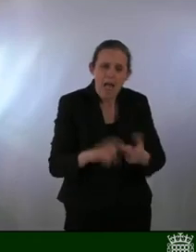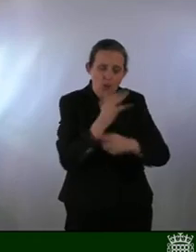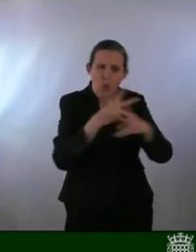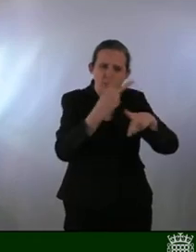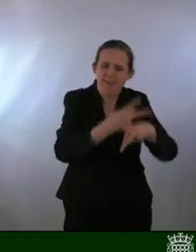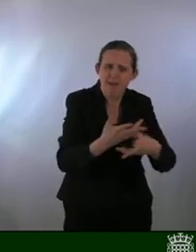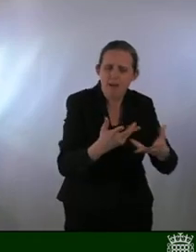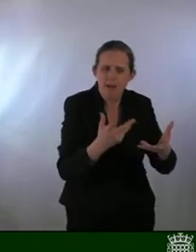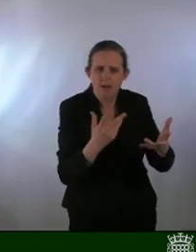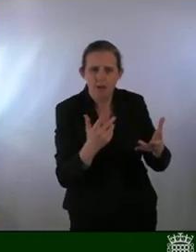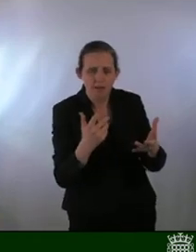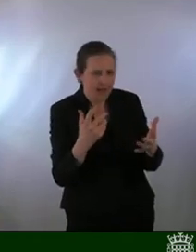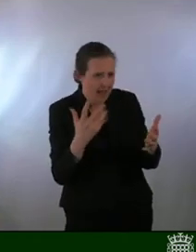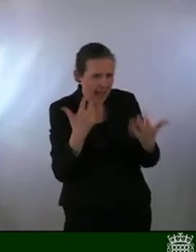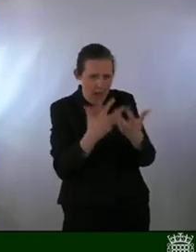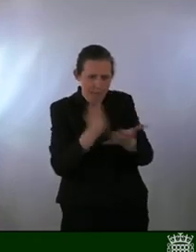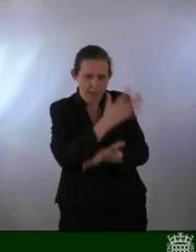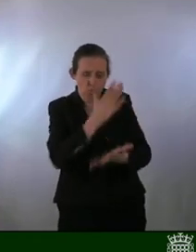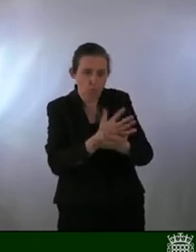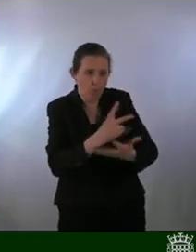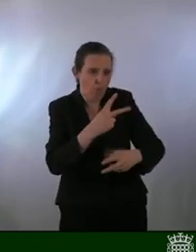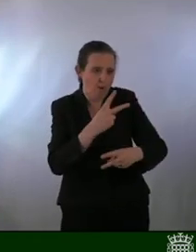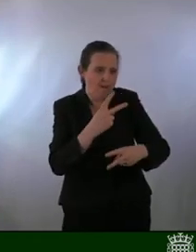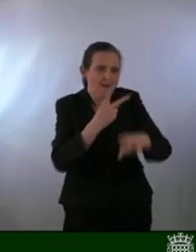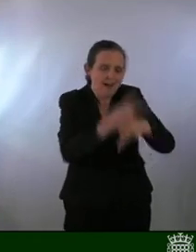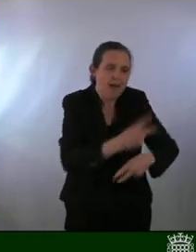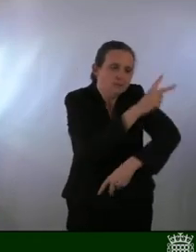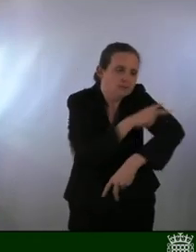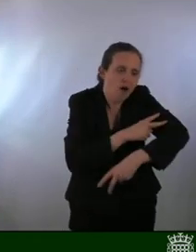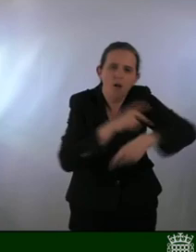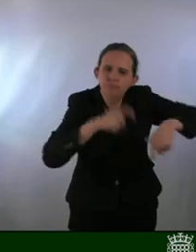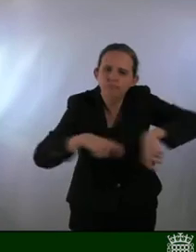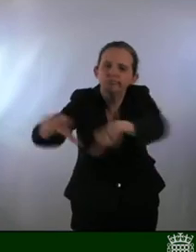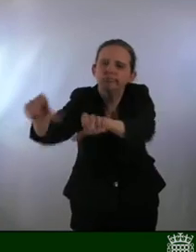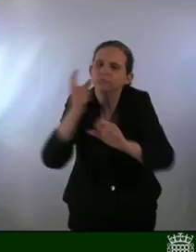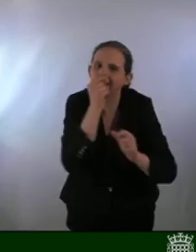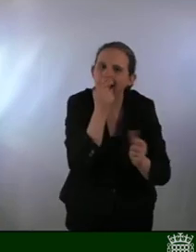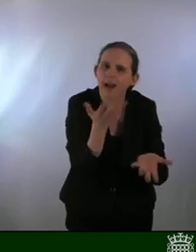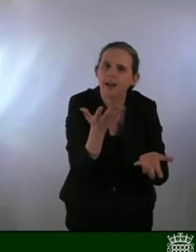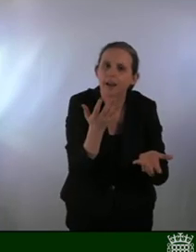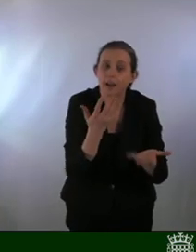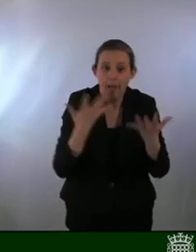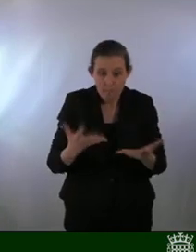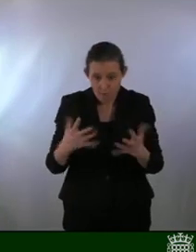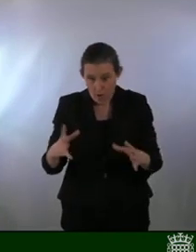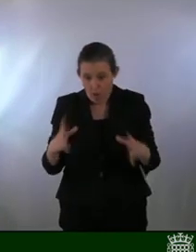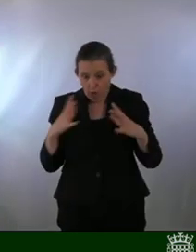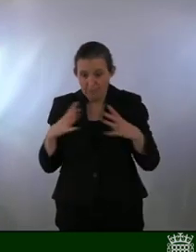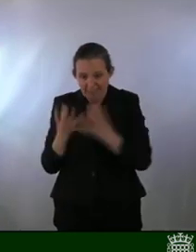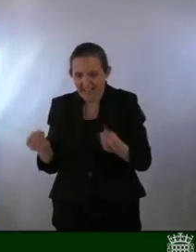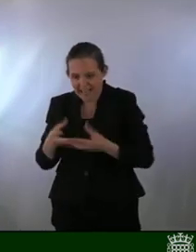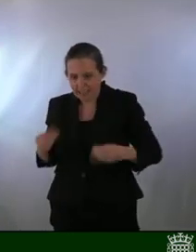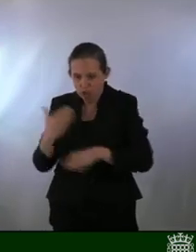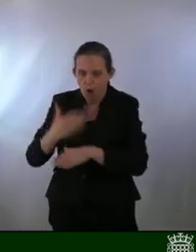care workforce can effectively continue. We've got over 120,000 vacancies already in this